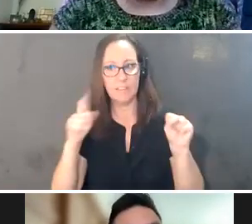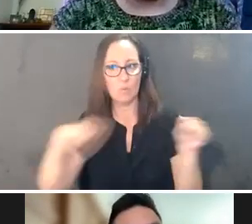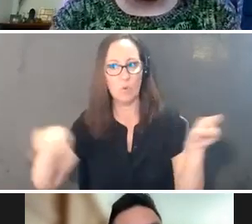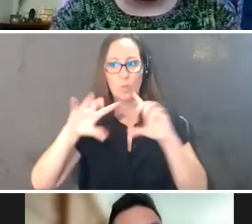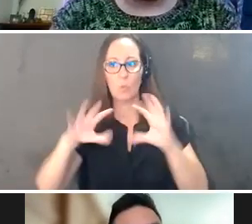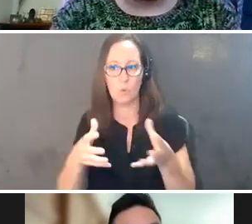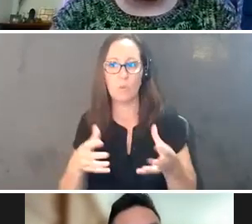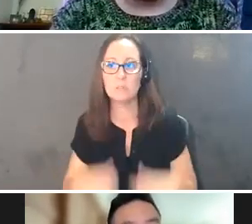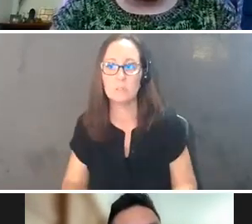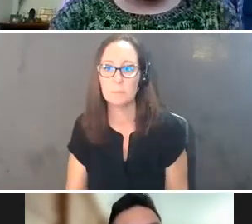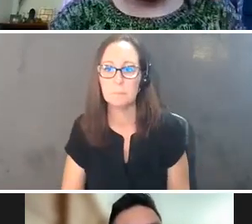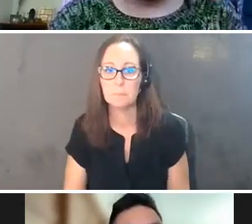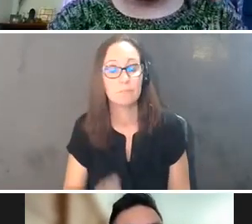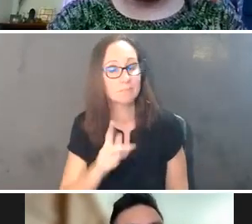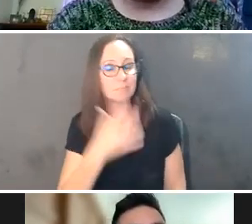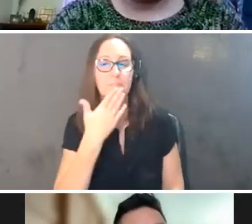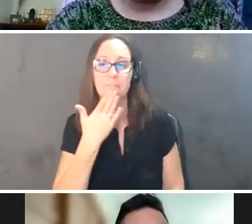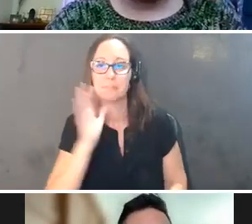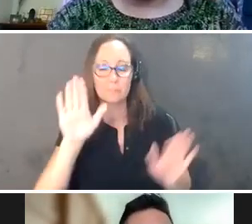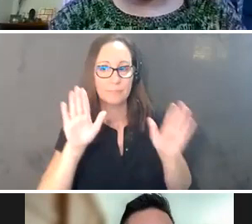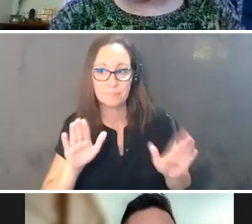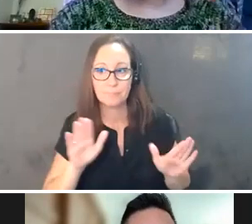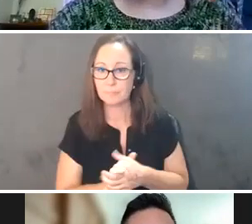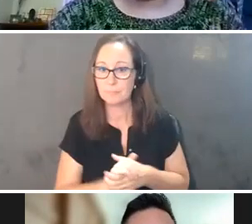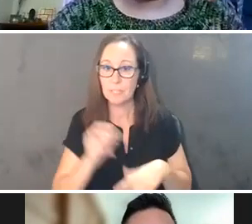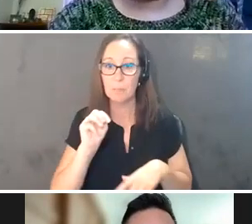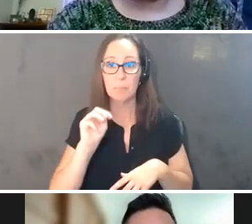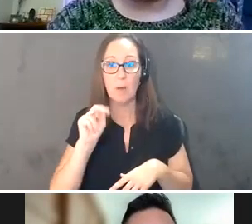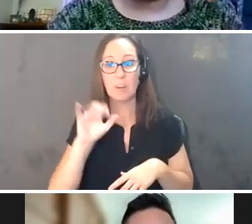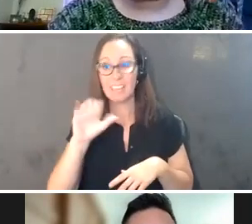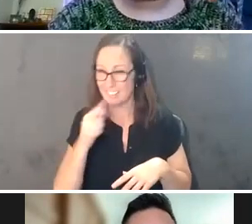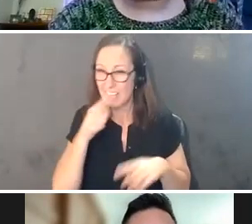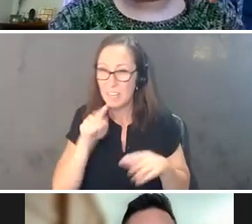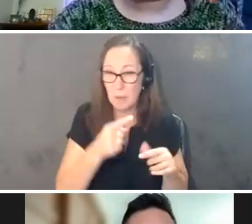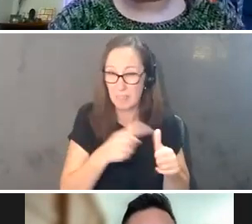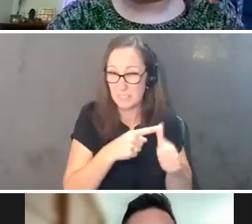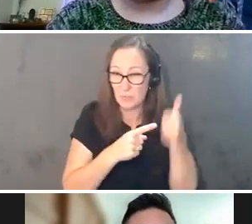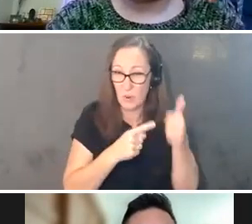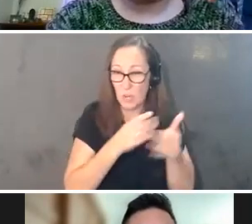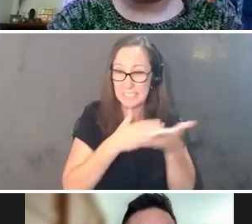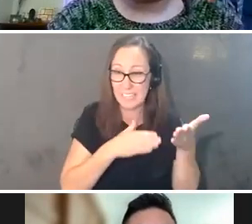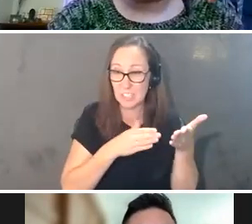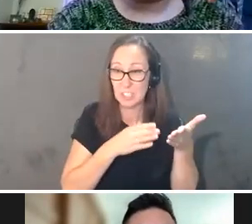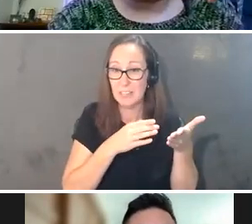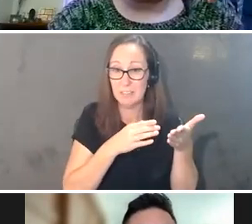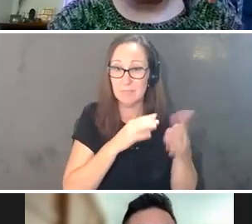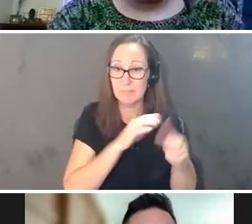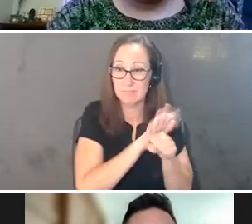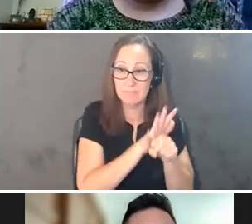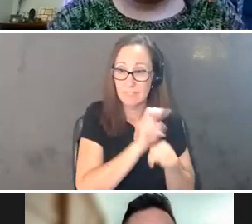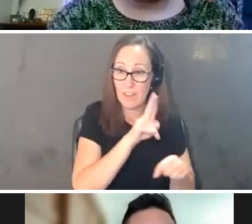Wonderful. And so maybe we'll ask one last question for this section before you jump more into the vaccine